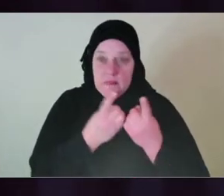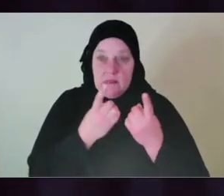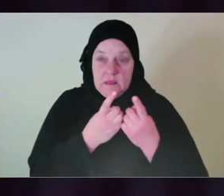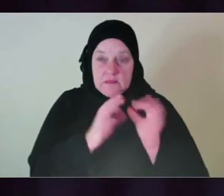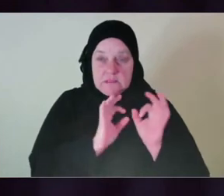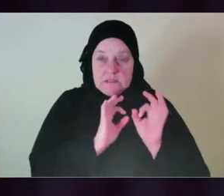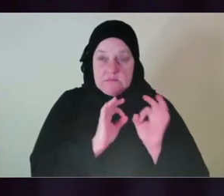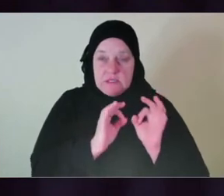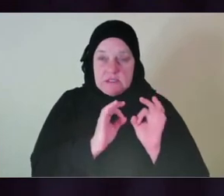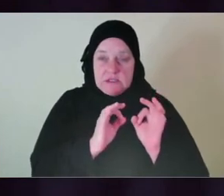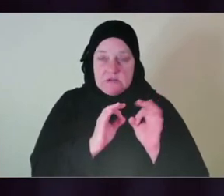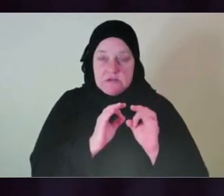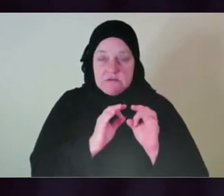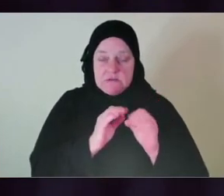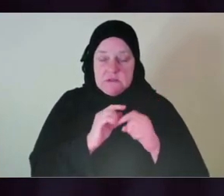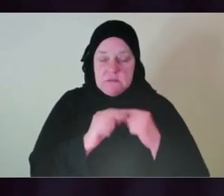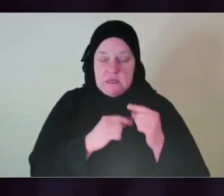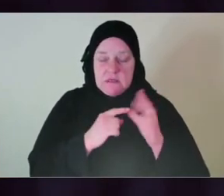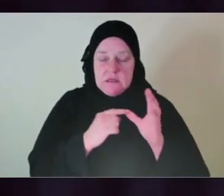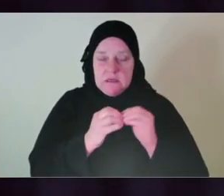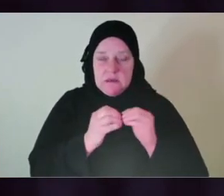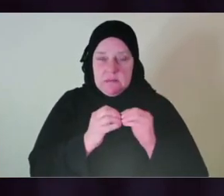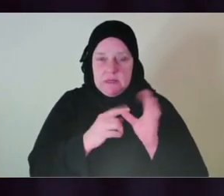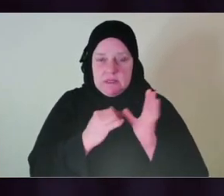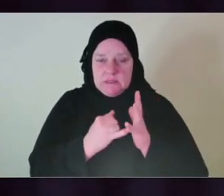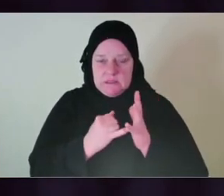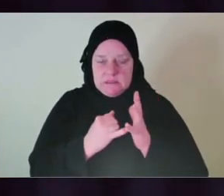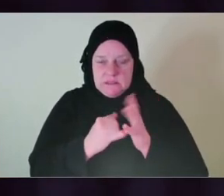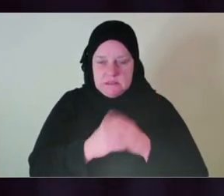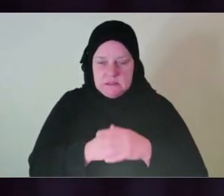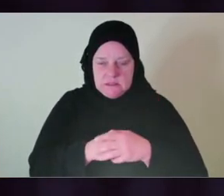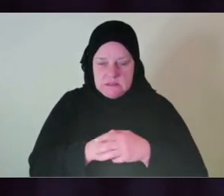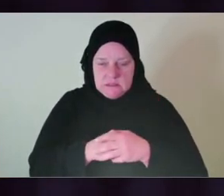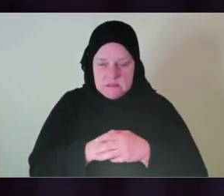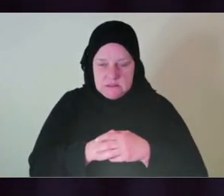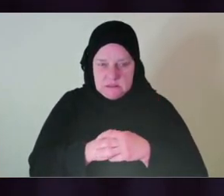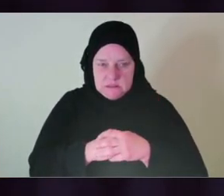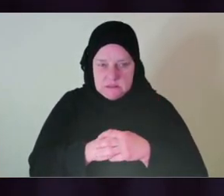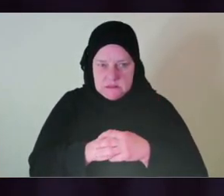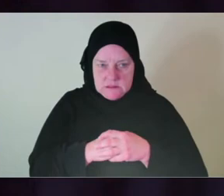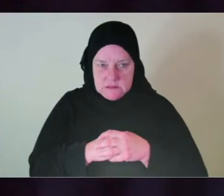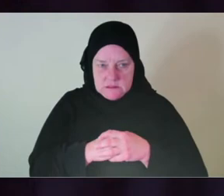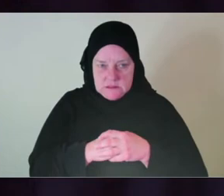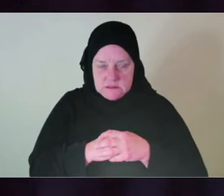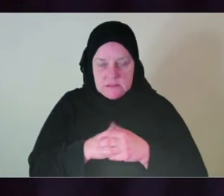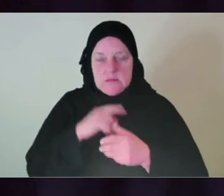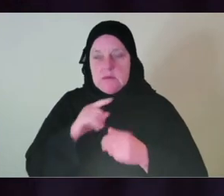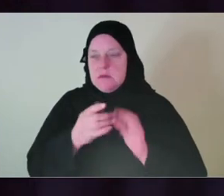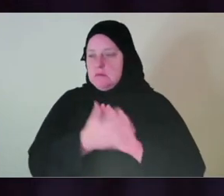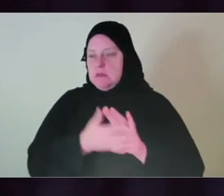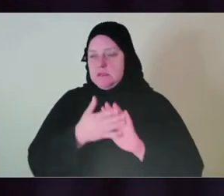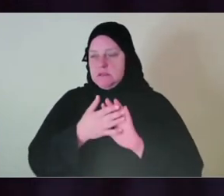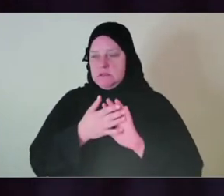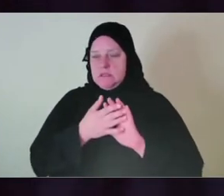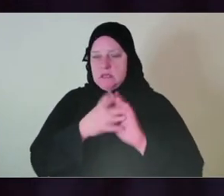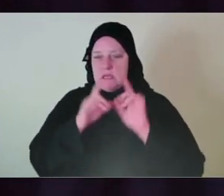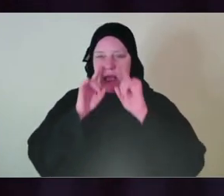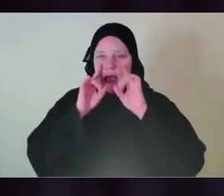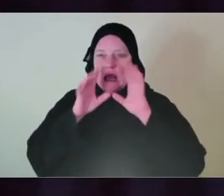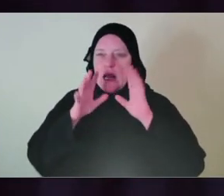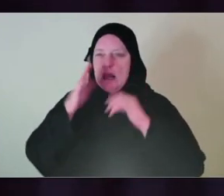the Ahlul Bayt alayhim as-salam, one of them is basira, is insight, and the other is